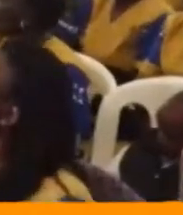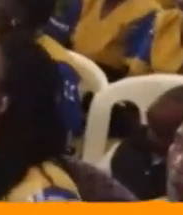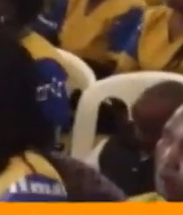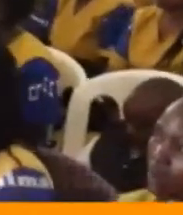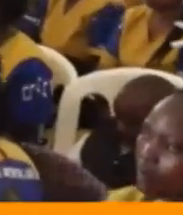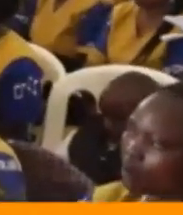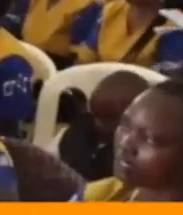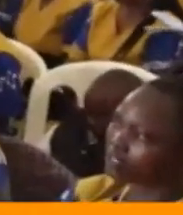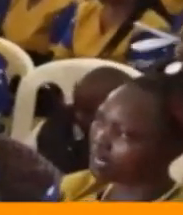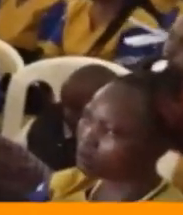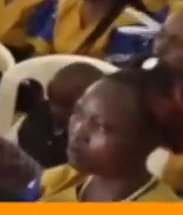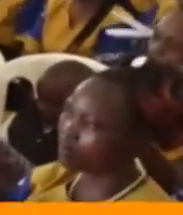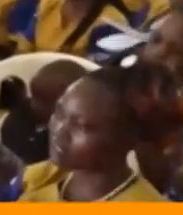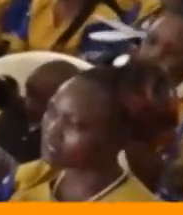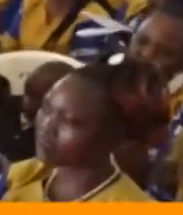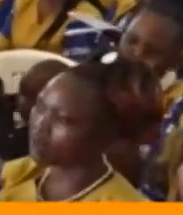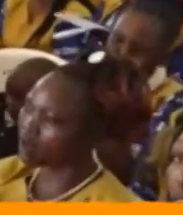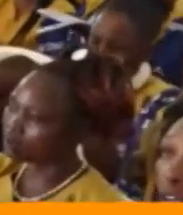foreign